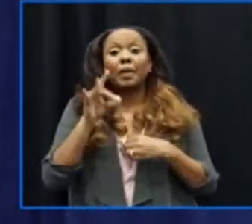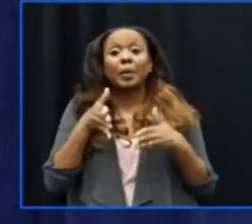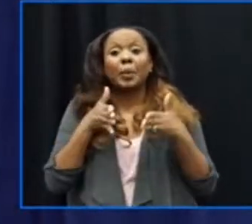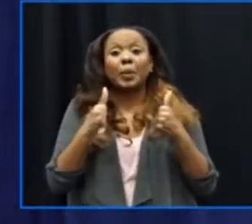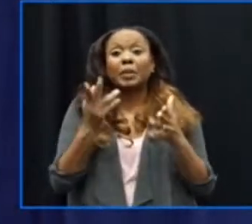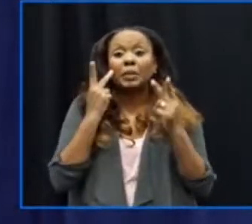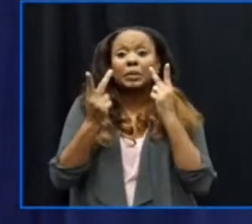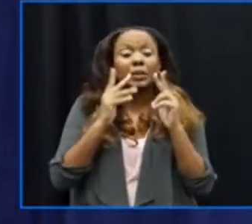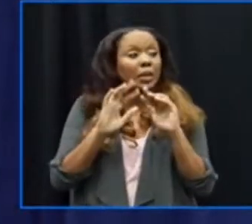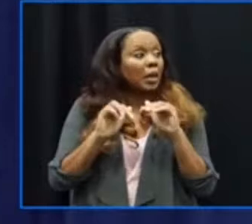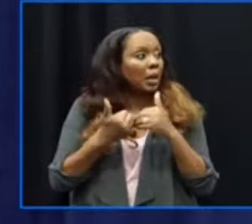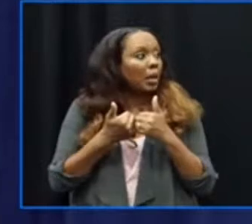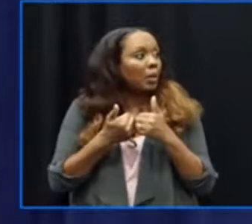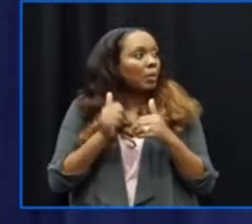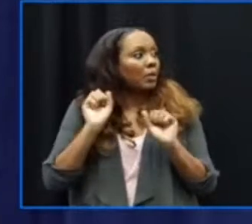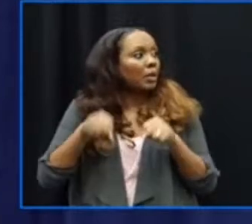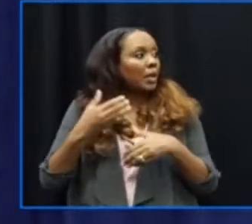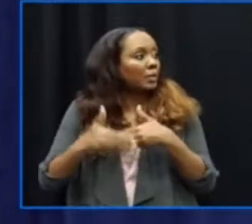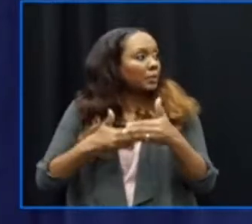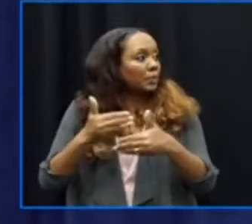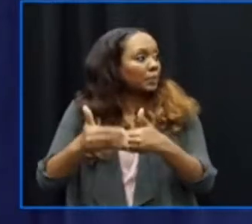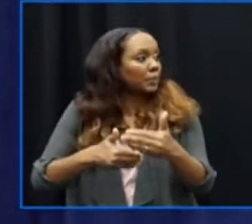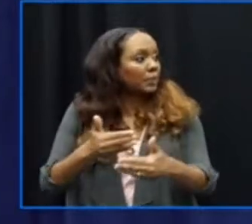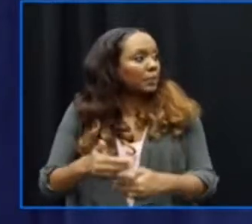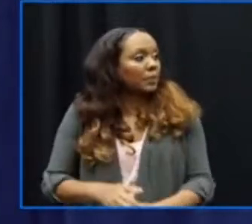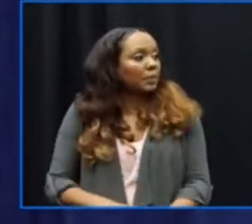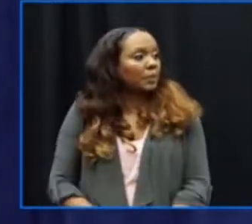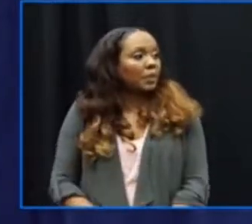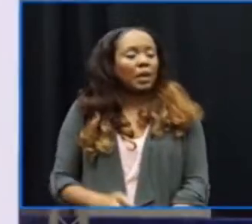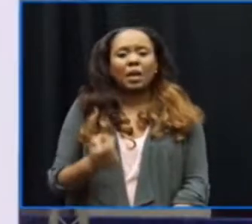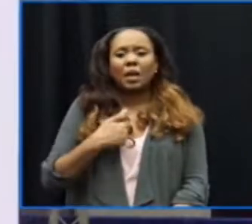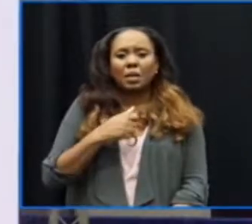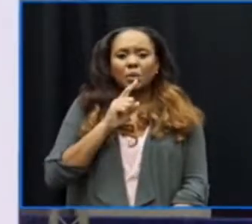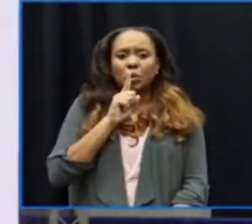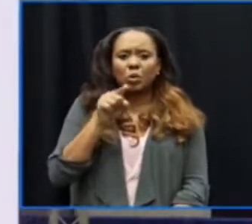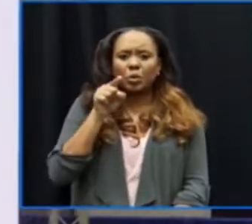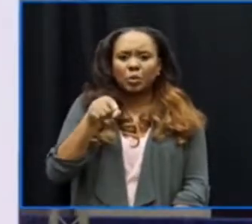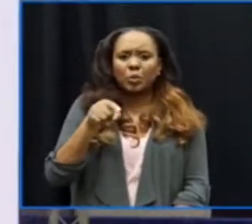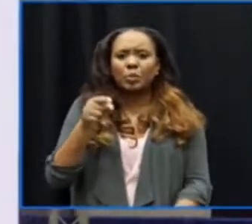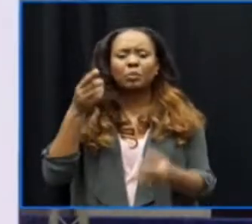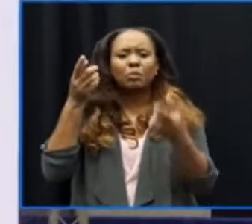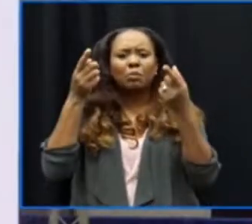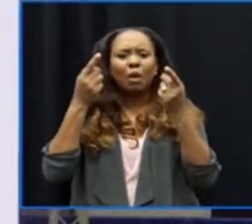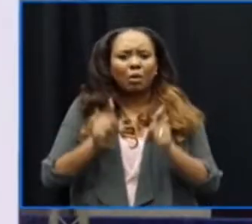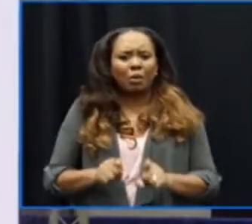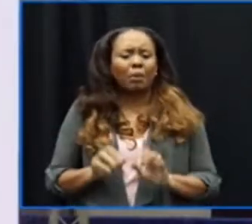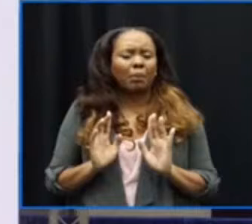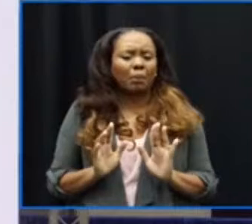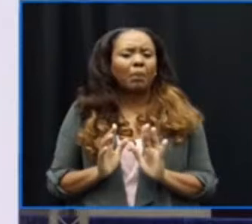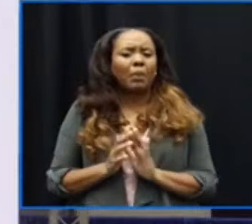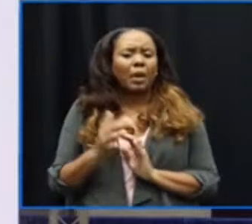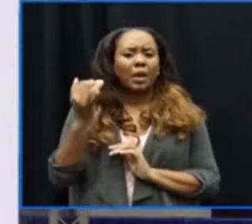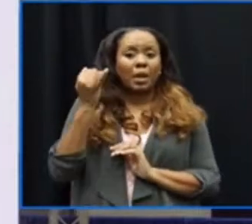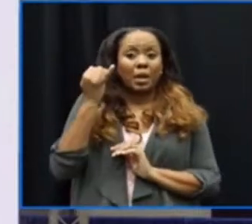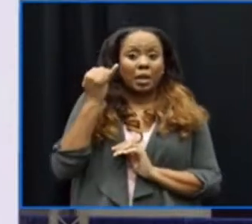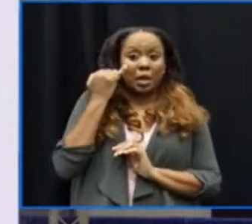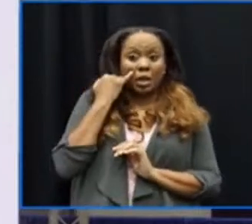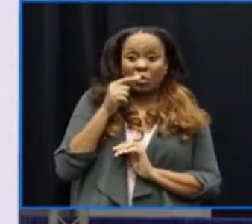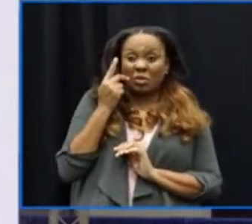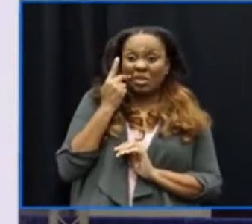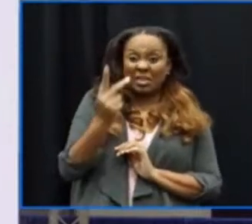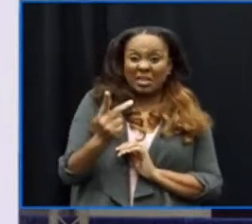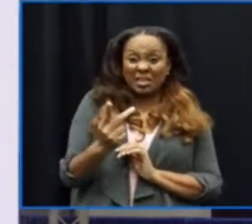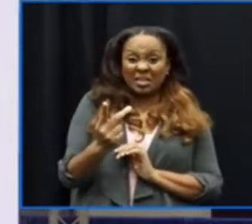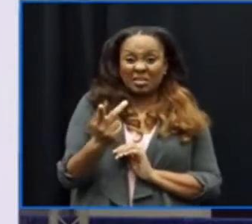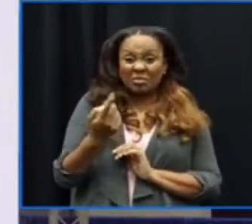fund sustainable going forward. And I'm sure you'll all agree with me that based on what you've just seen and based on the current